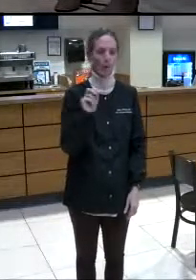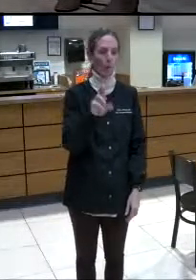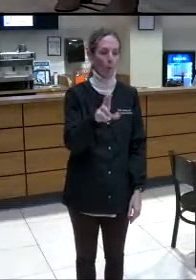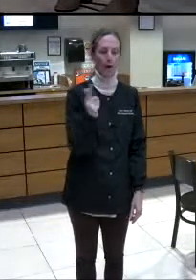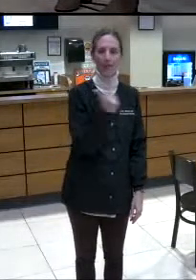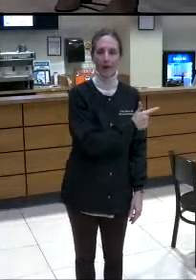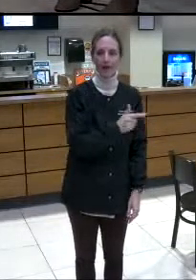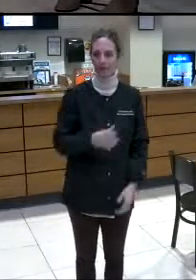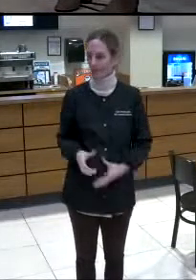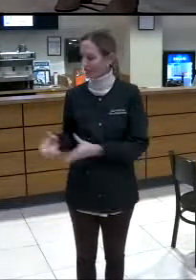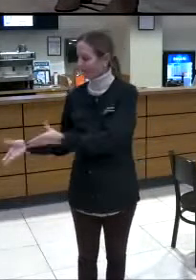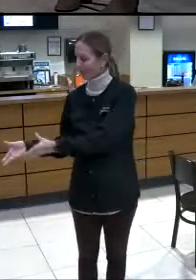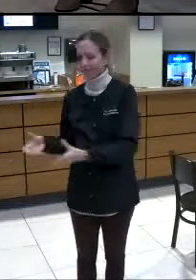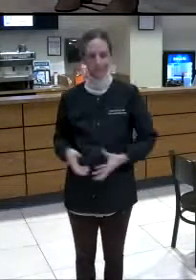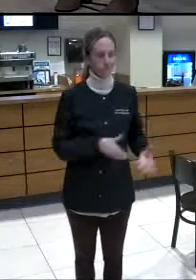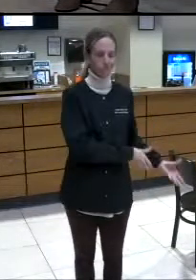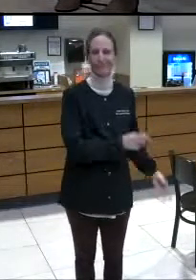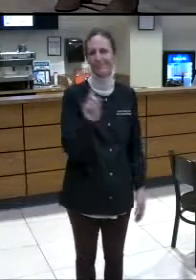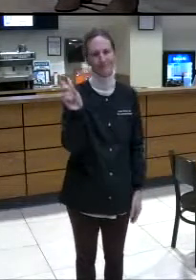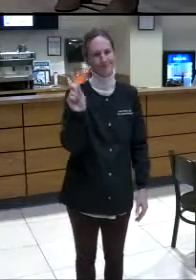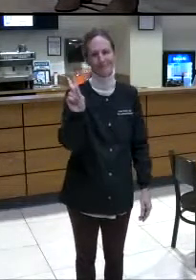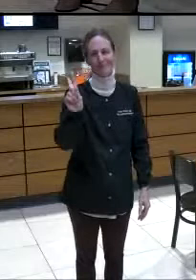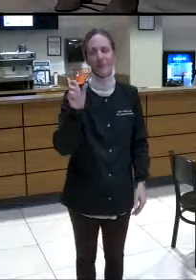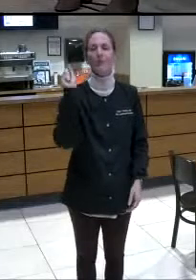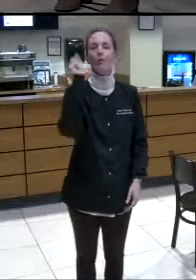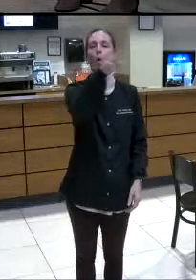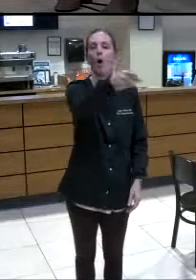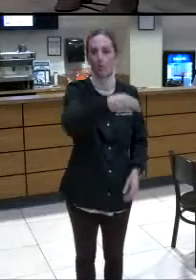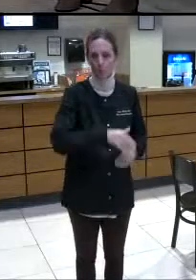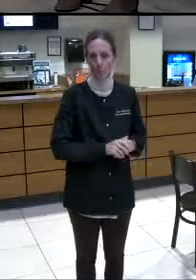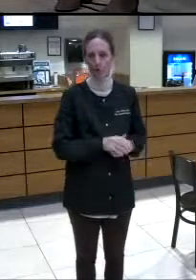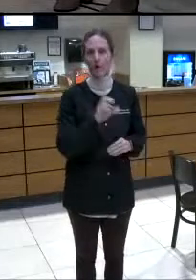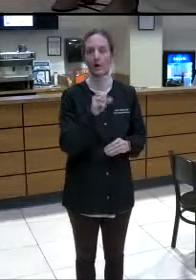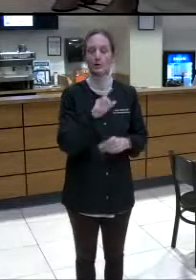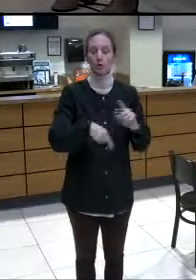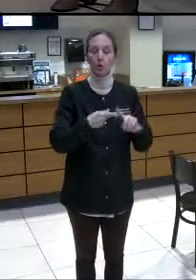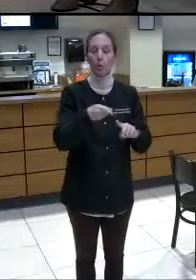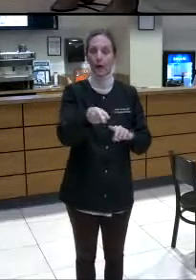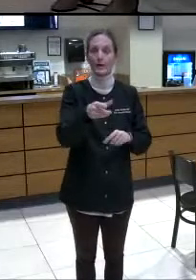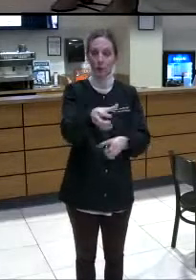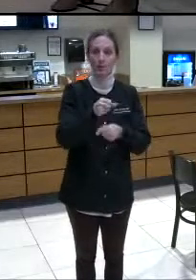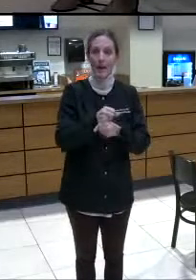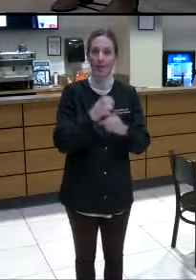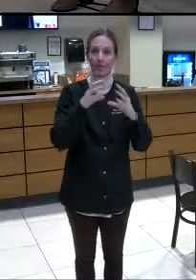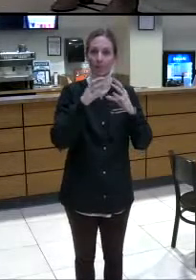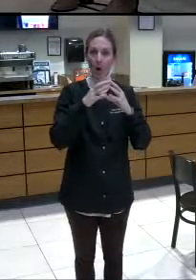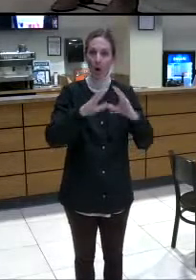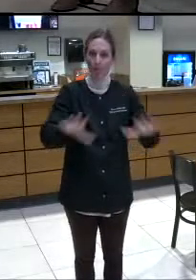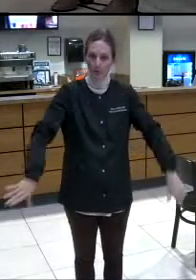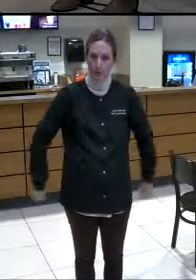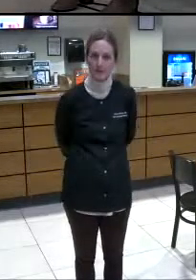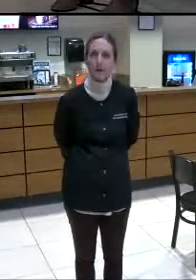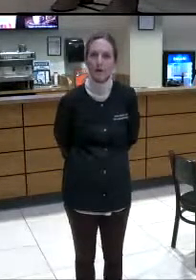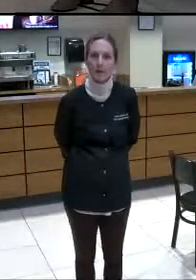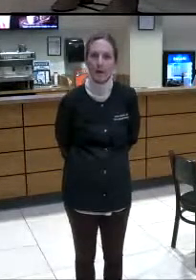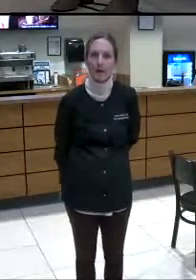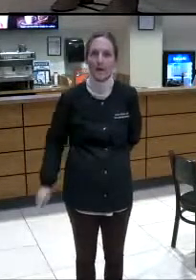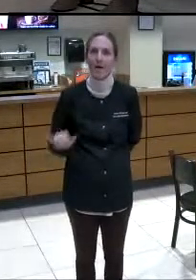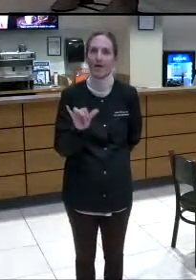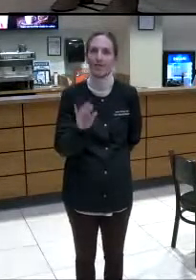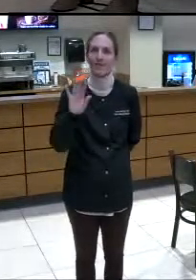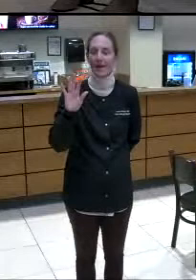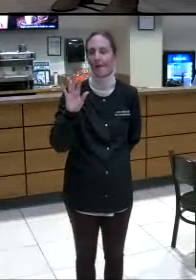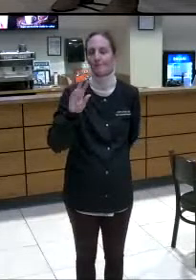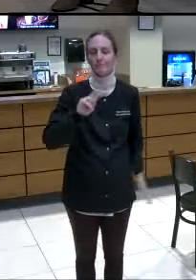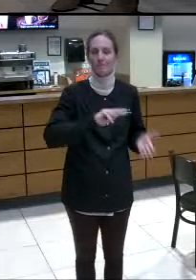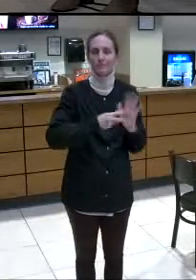left. And then once you have received the ball, you can go ahead and put your hands behind your back so we can keep track of who has already said